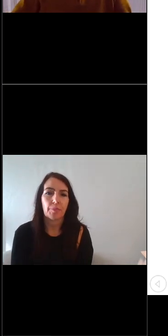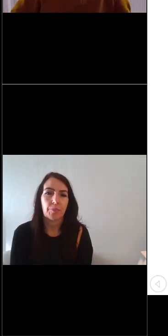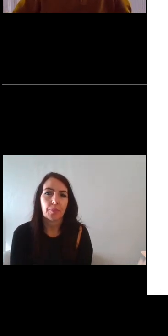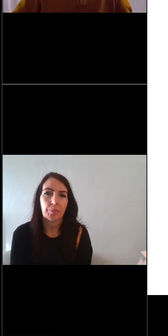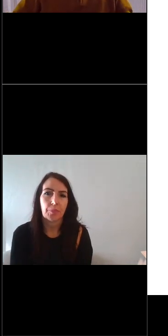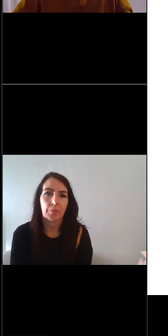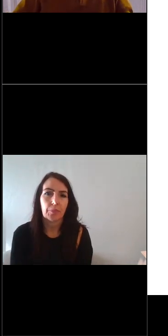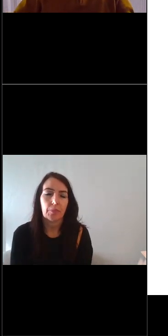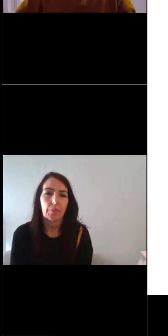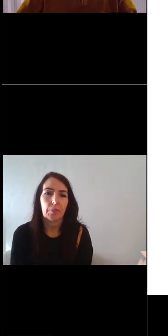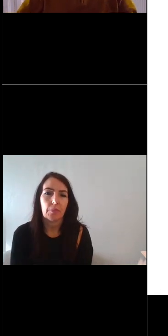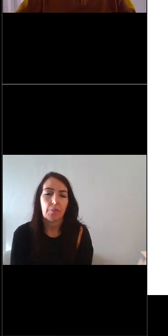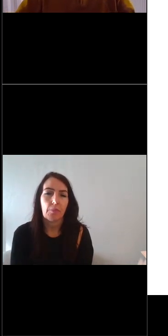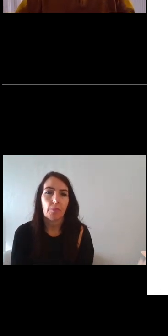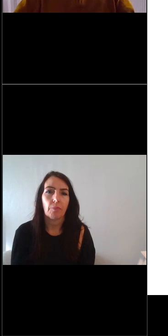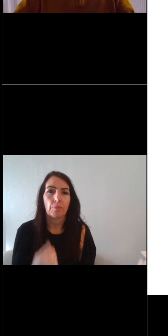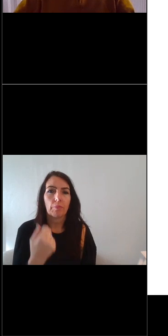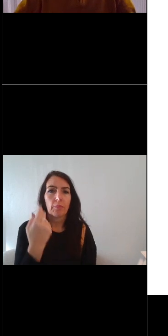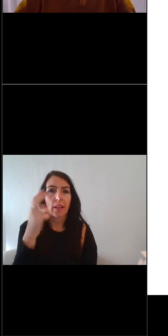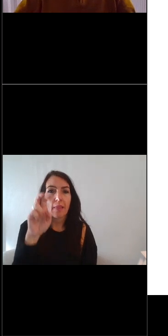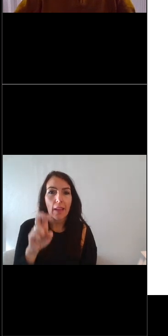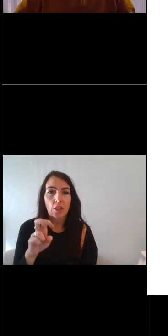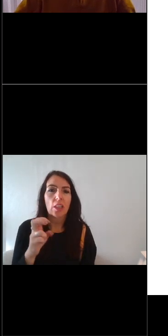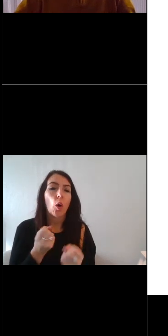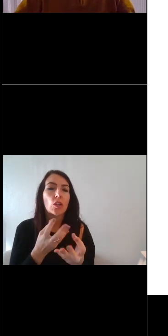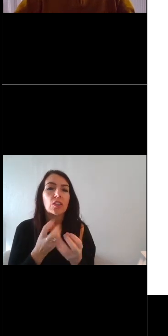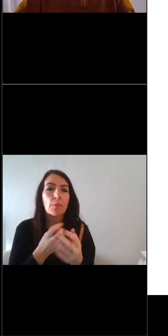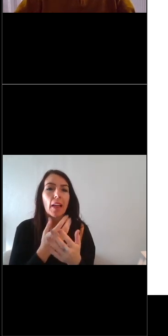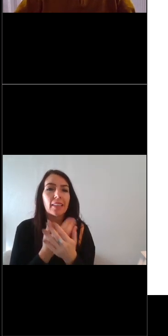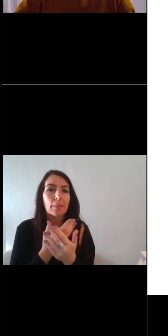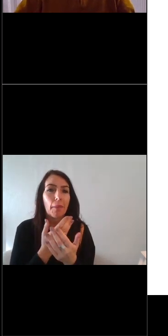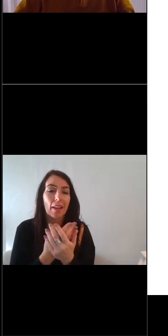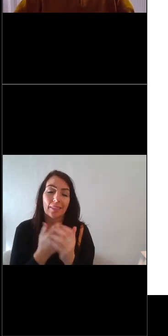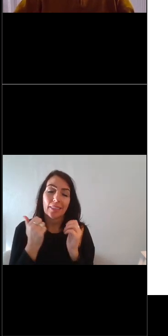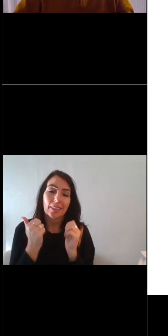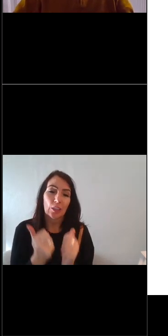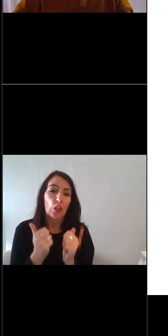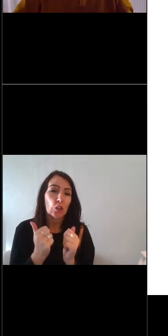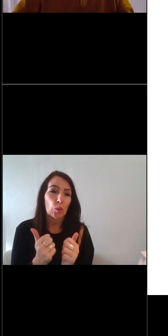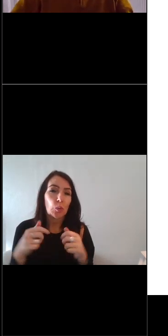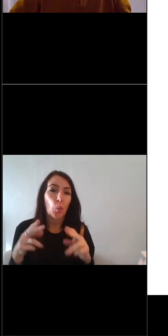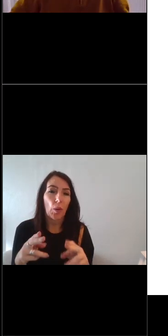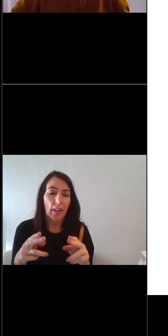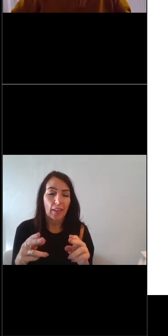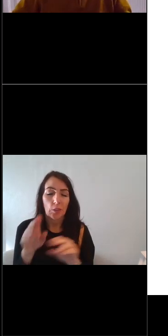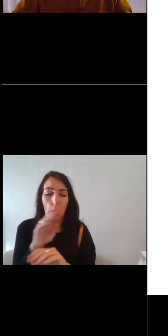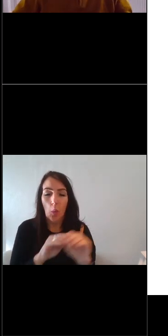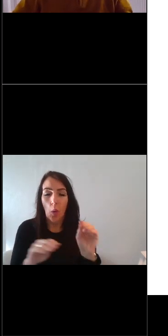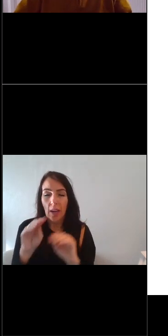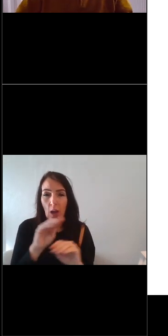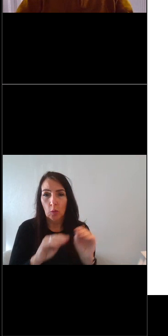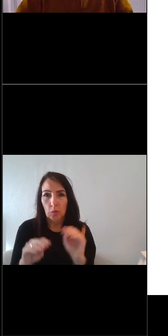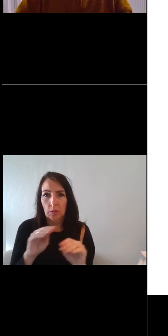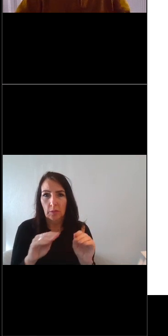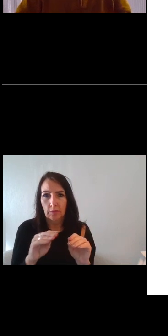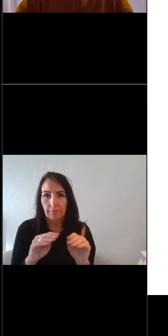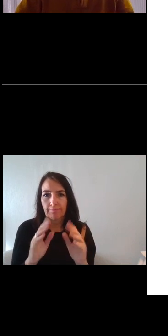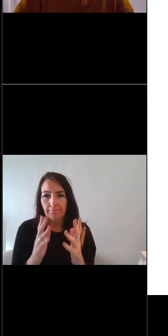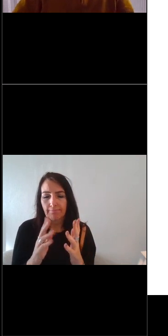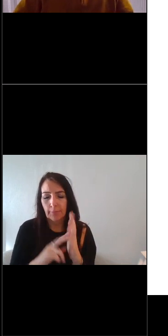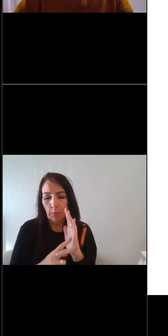So electrical supply and demand is a really good basis to start the depot charging planning